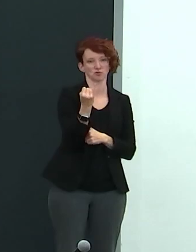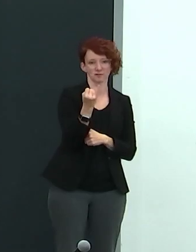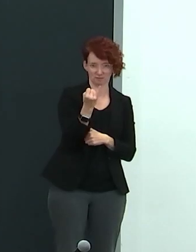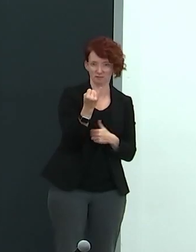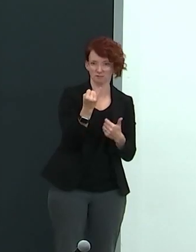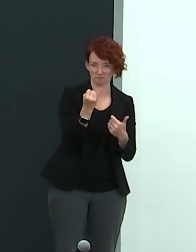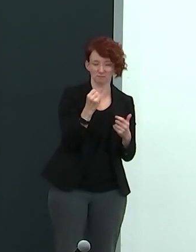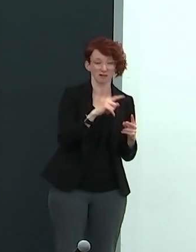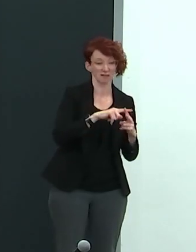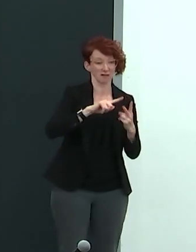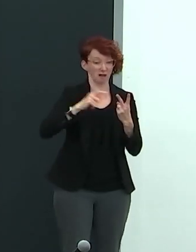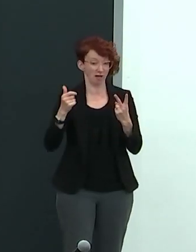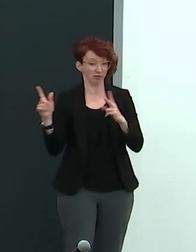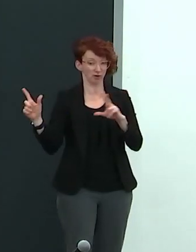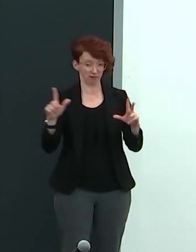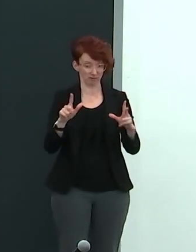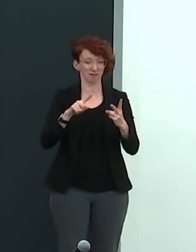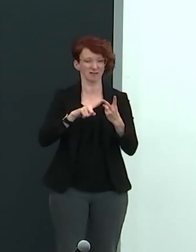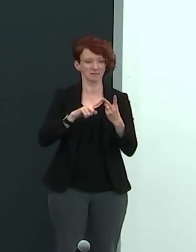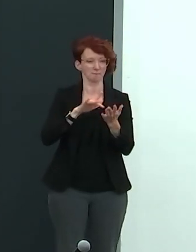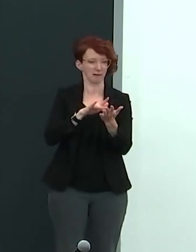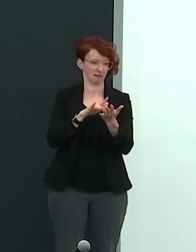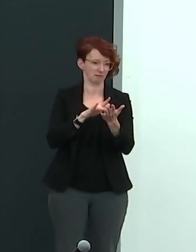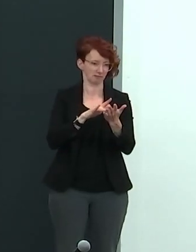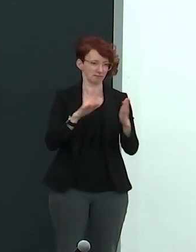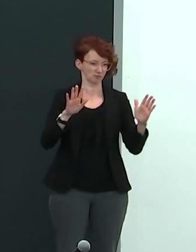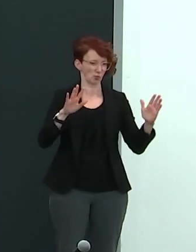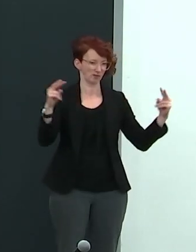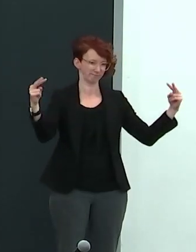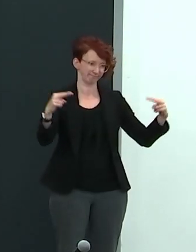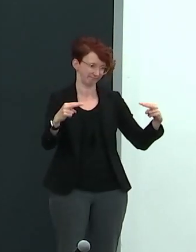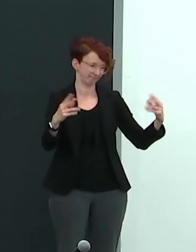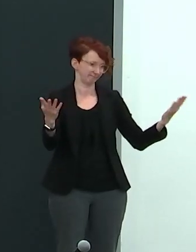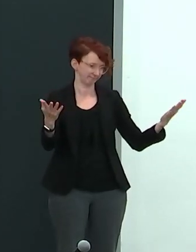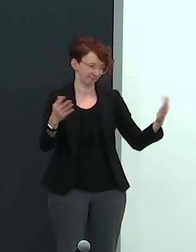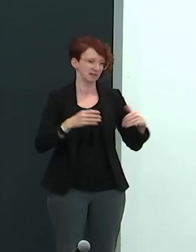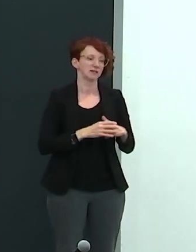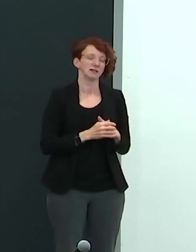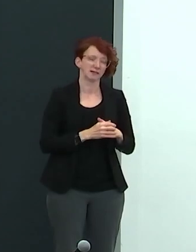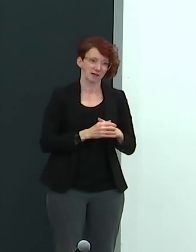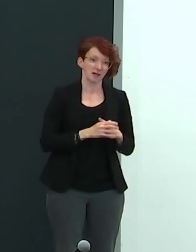the other is one focused on the medical model. I know in our first